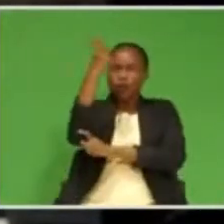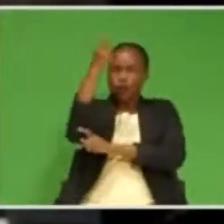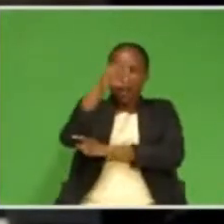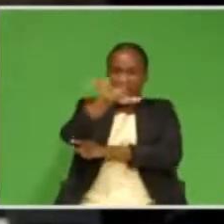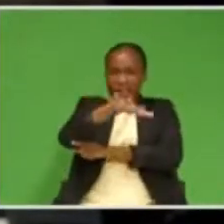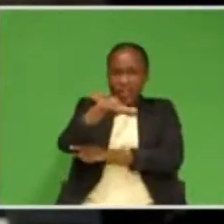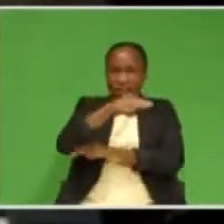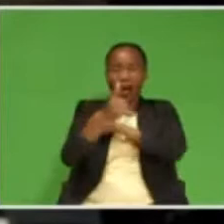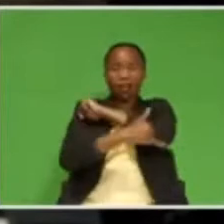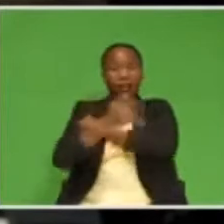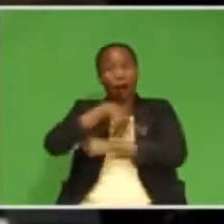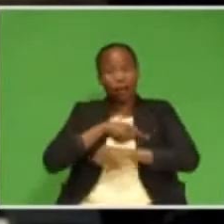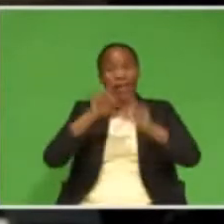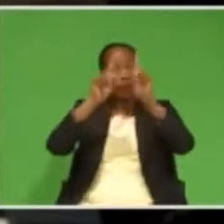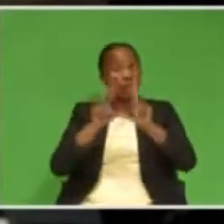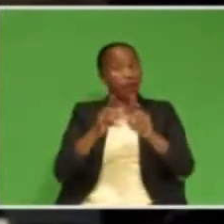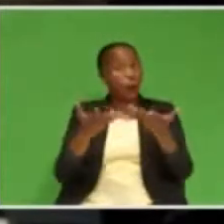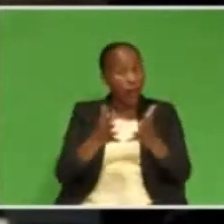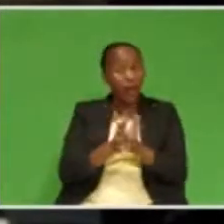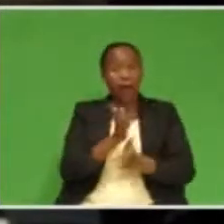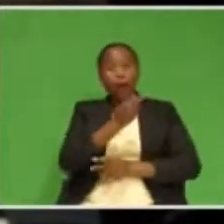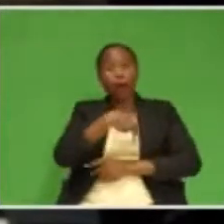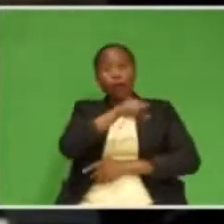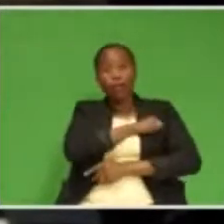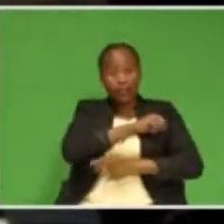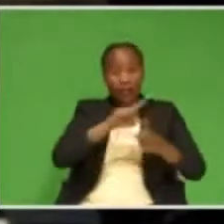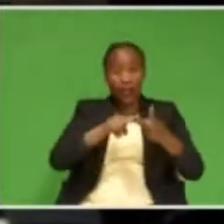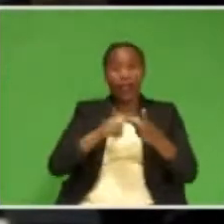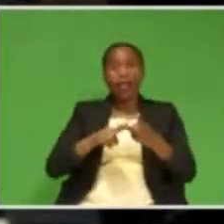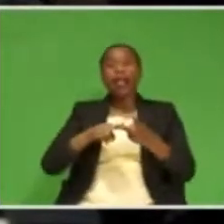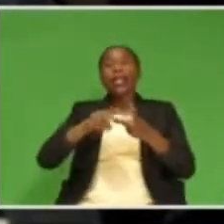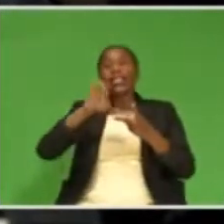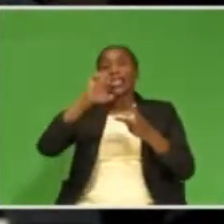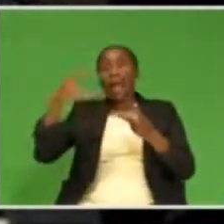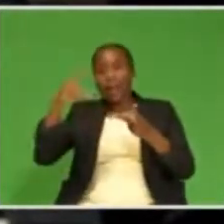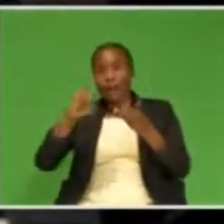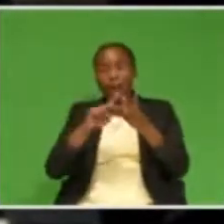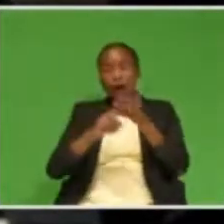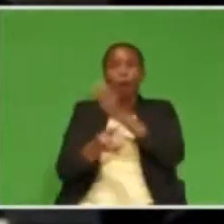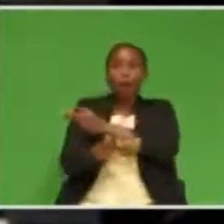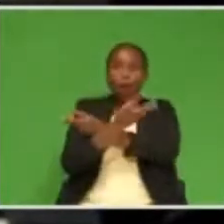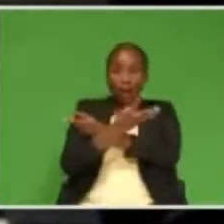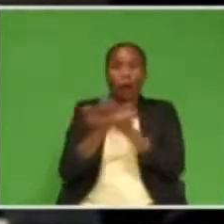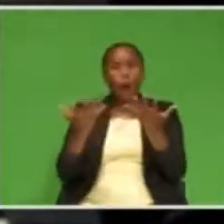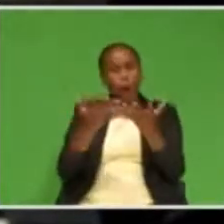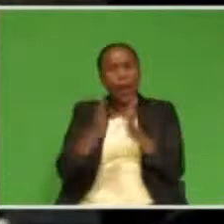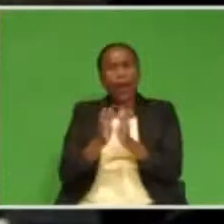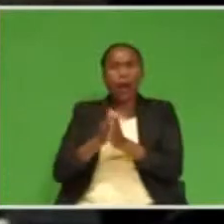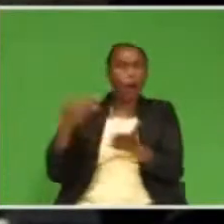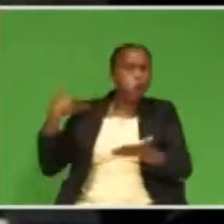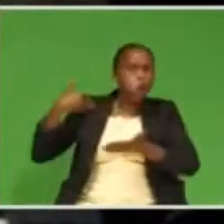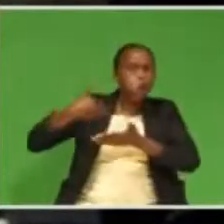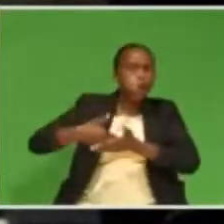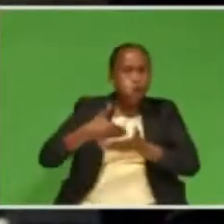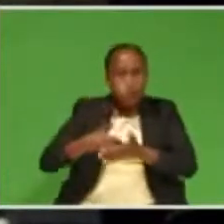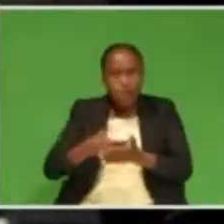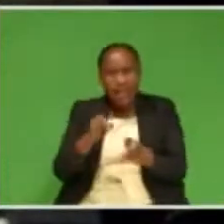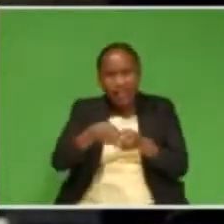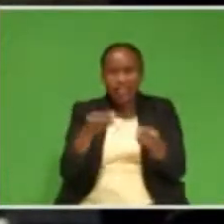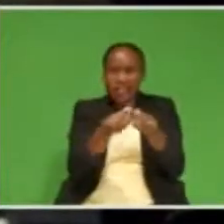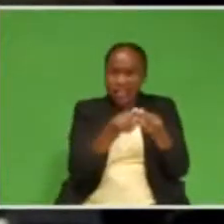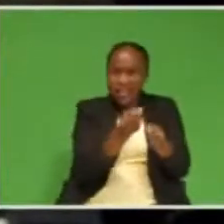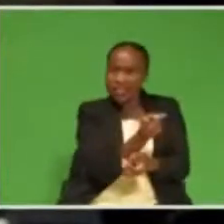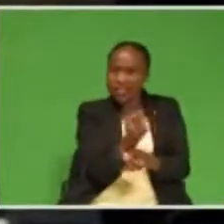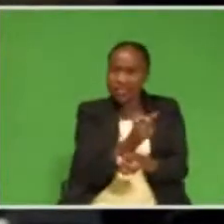Cape, in KwaZulu-Natal, and in Mpumalanga, where they've been growing this stuff